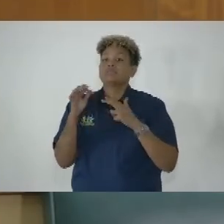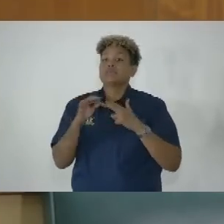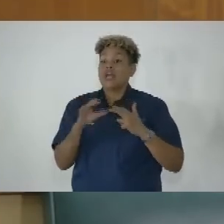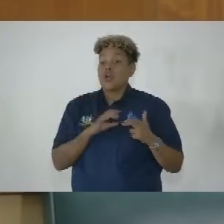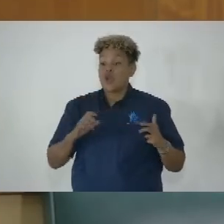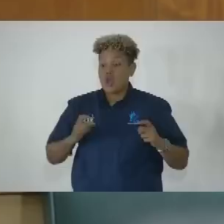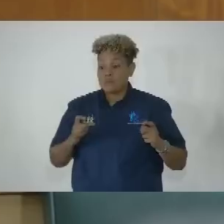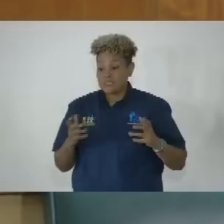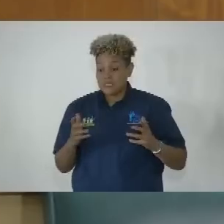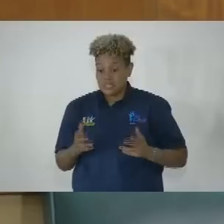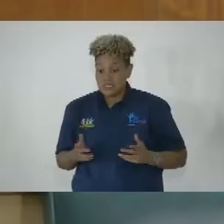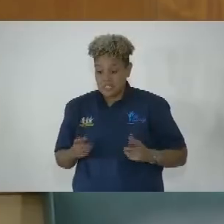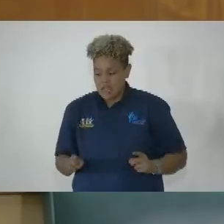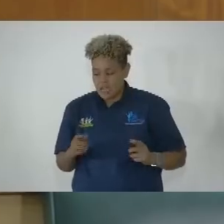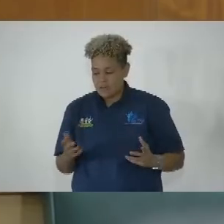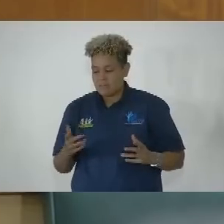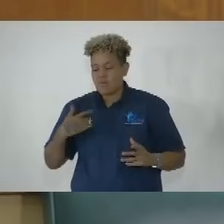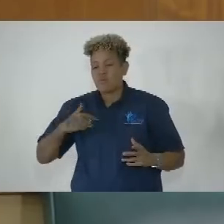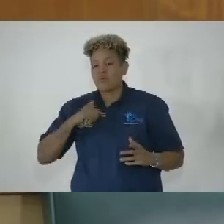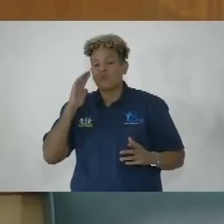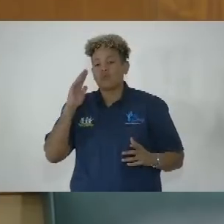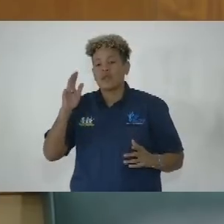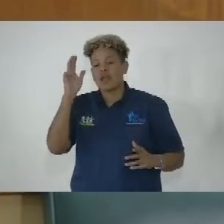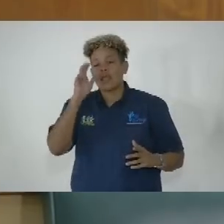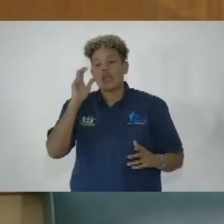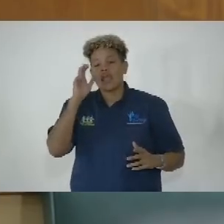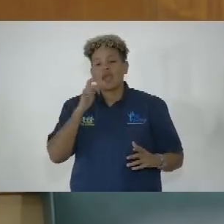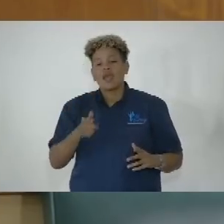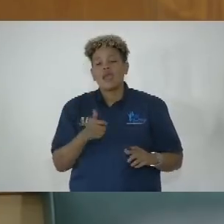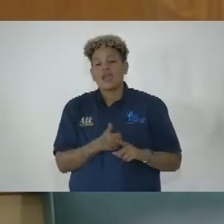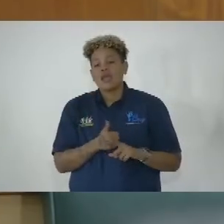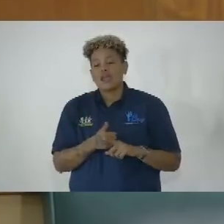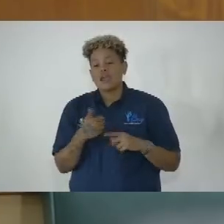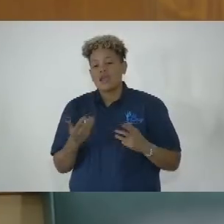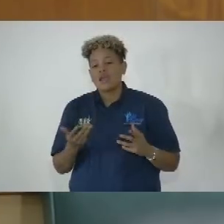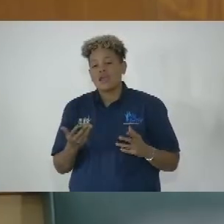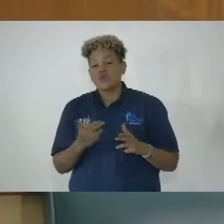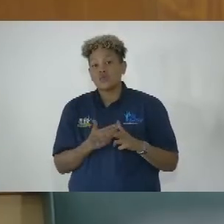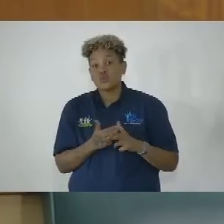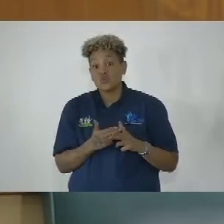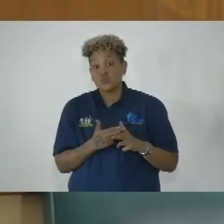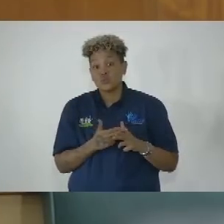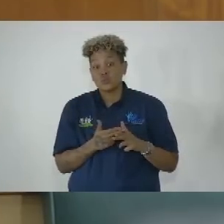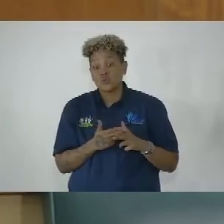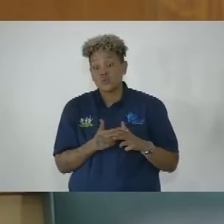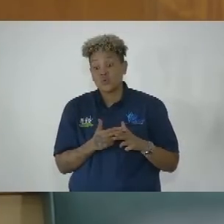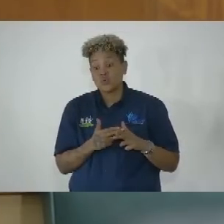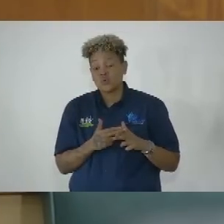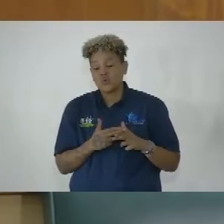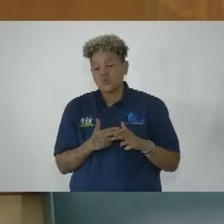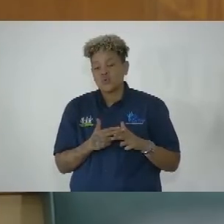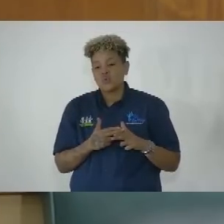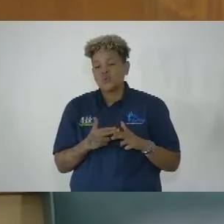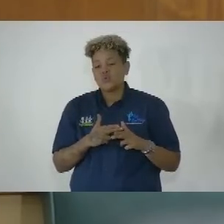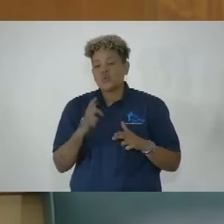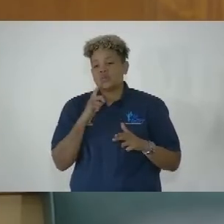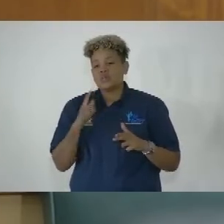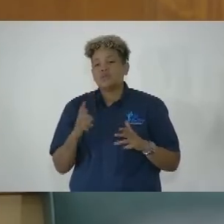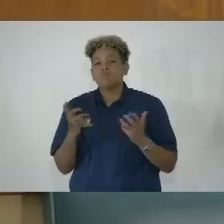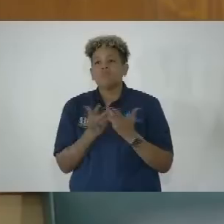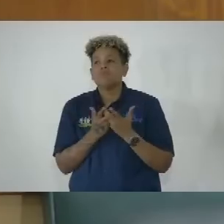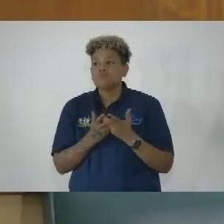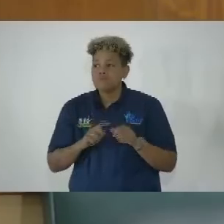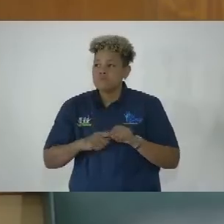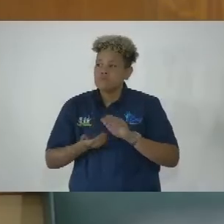Committee, that we will hear in very short order the convening